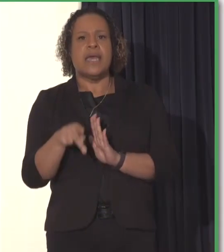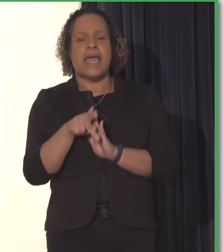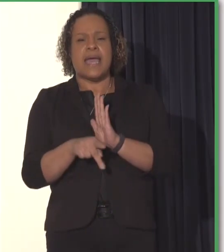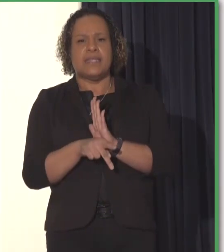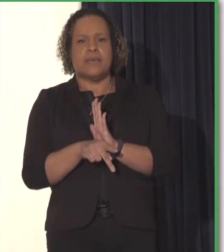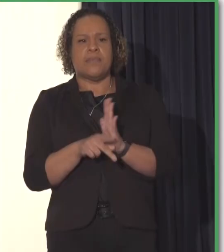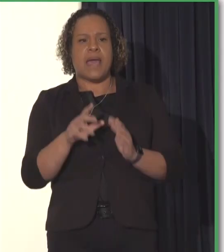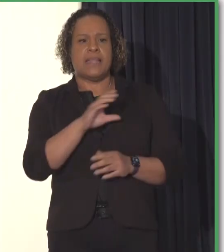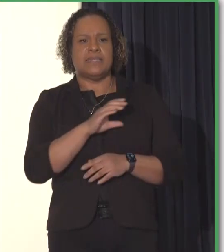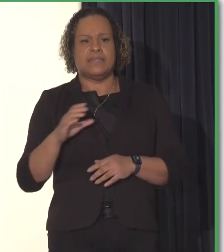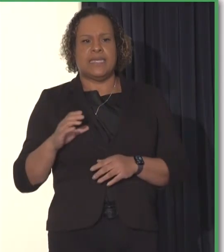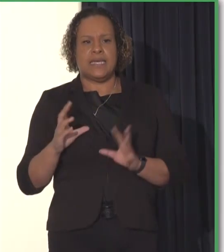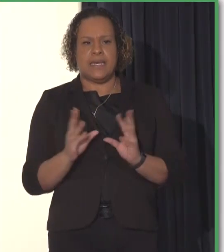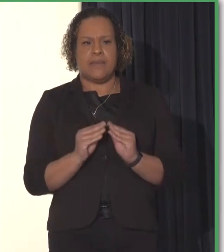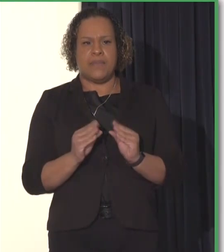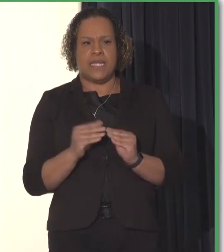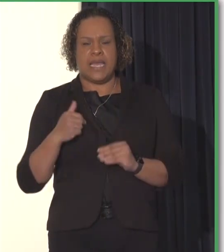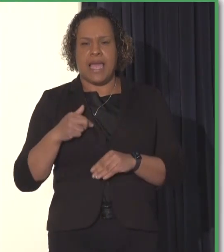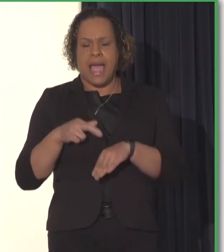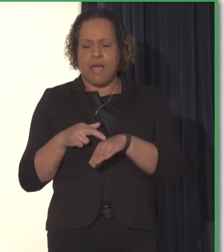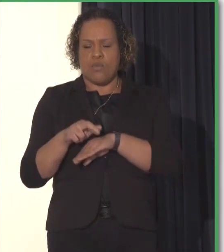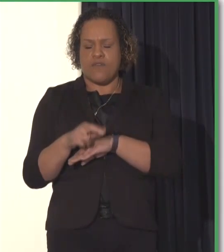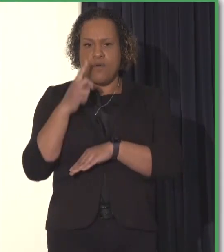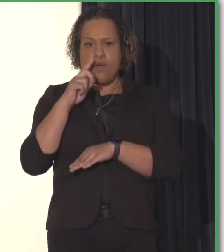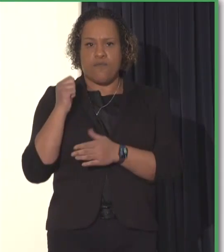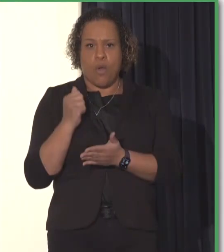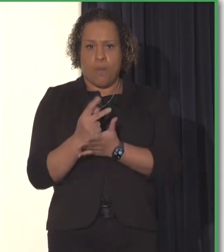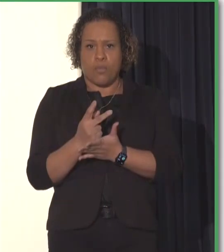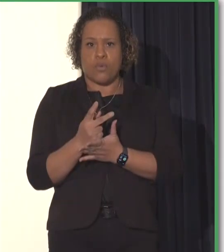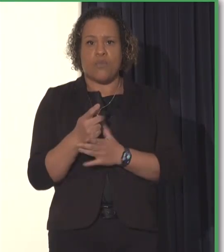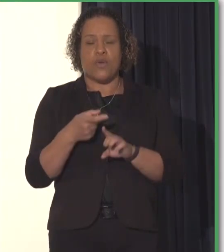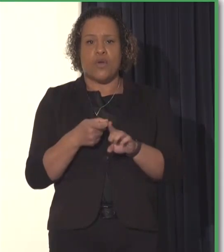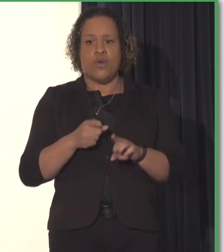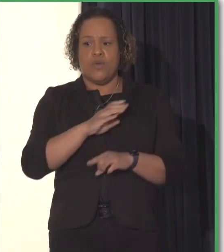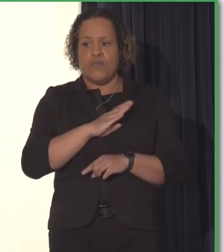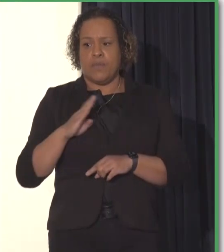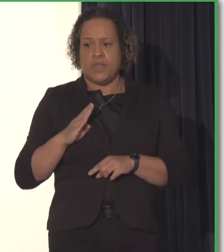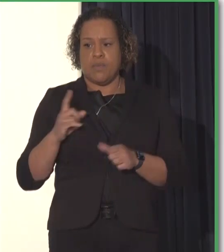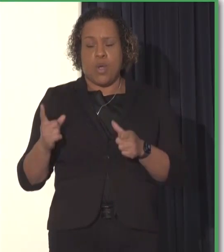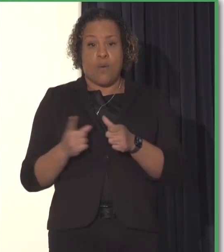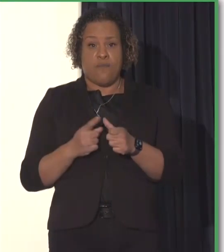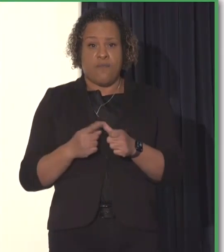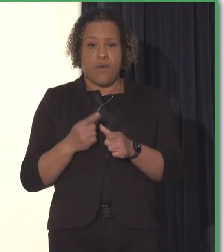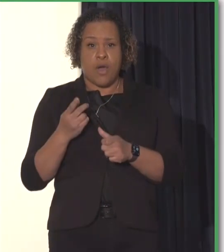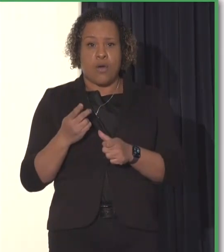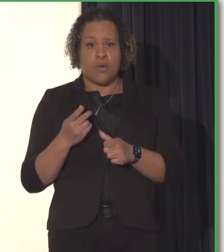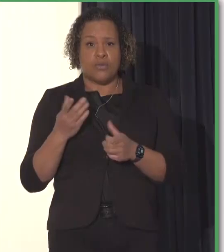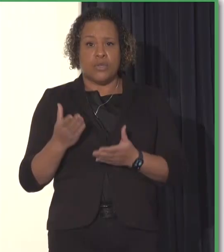which I'm referring for approval by the board. First is the motion to adopt